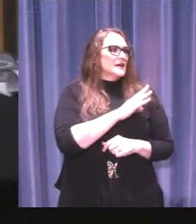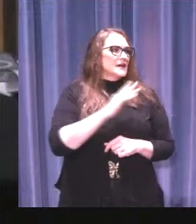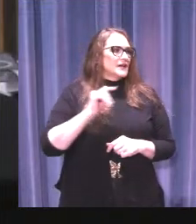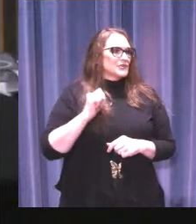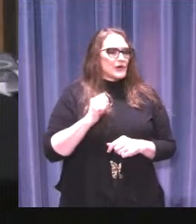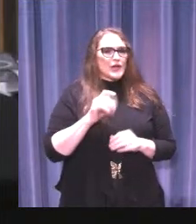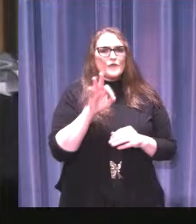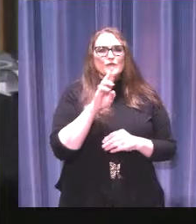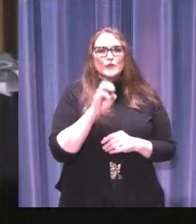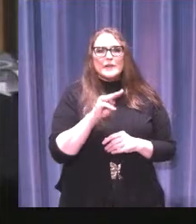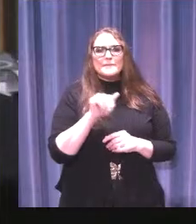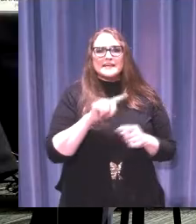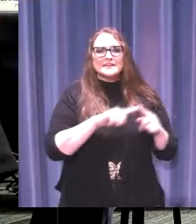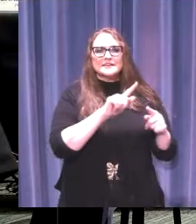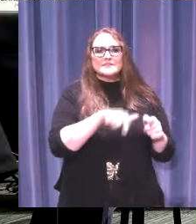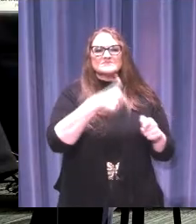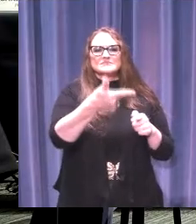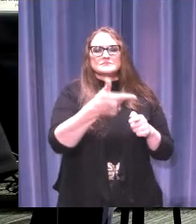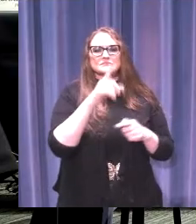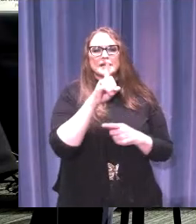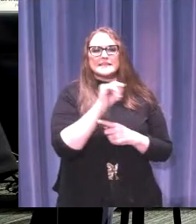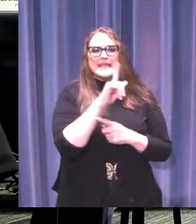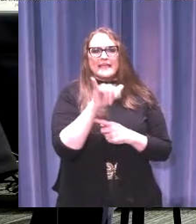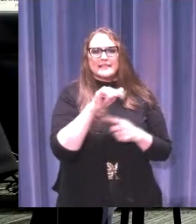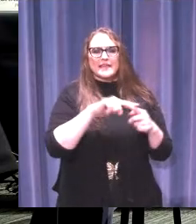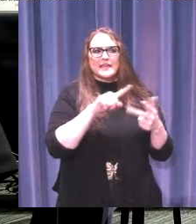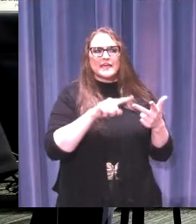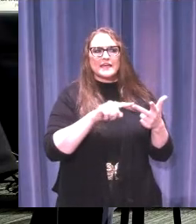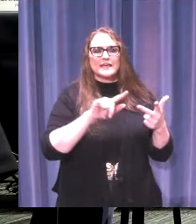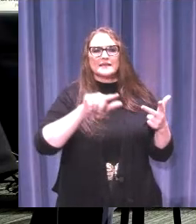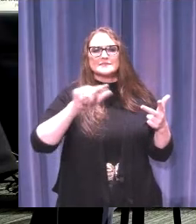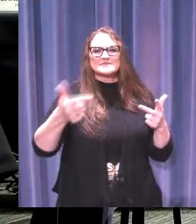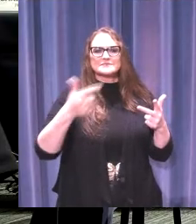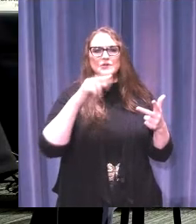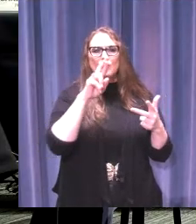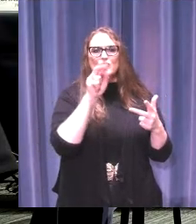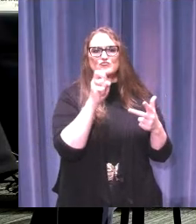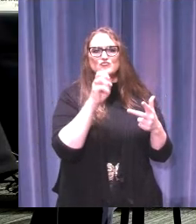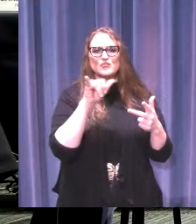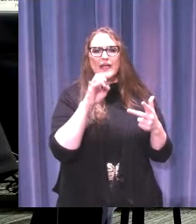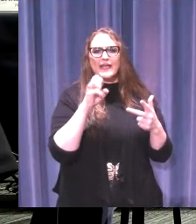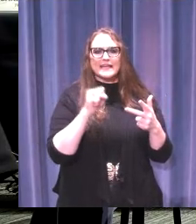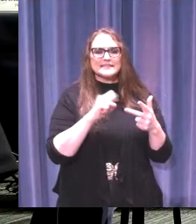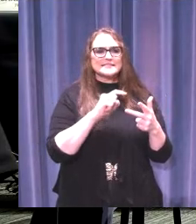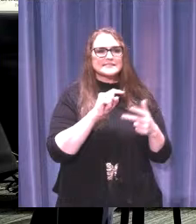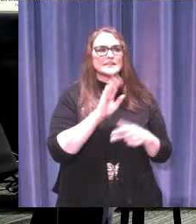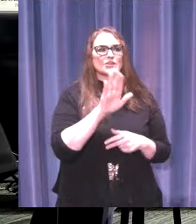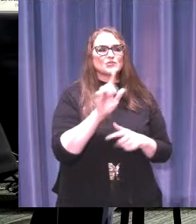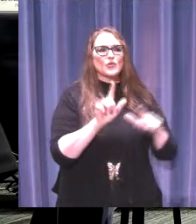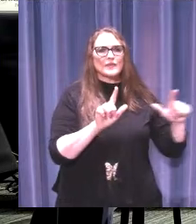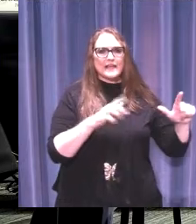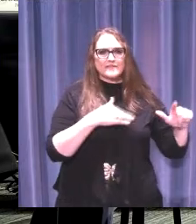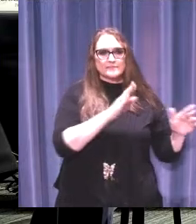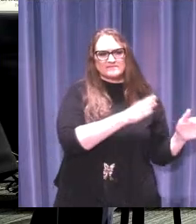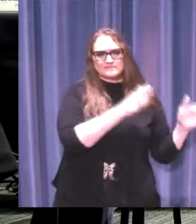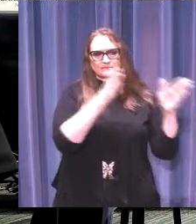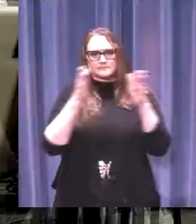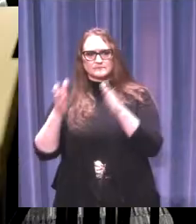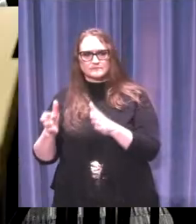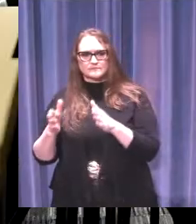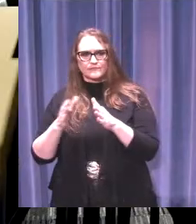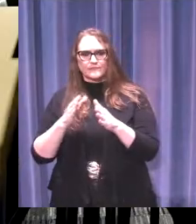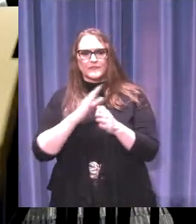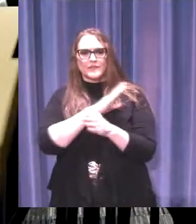Next to him is Trustee Daly. Next to him is Trustee Reyes. To your left, my right, is